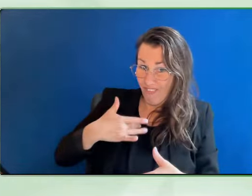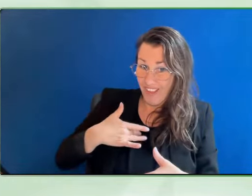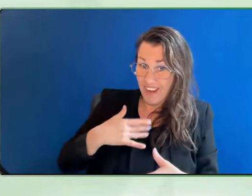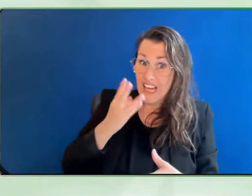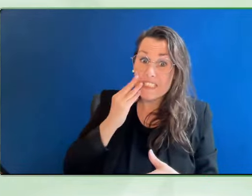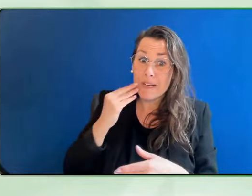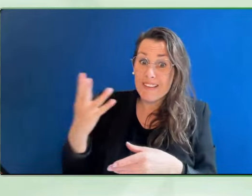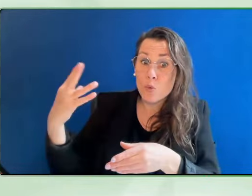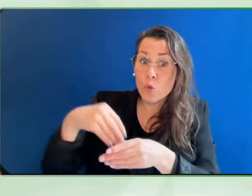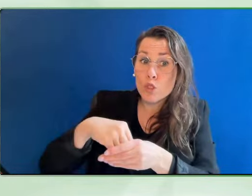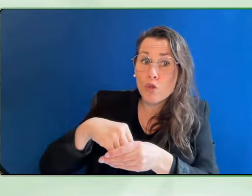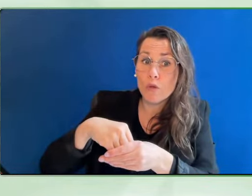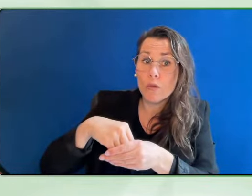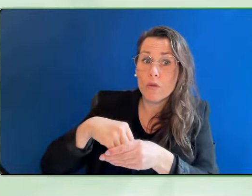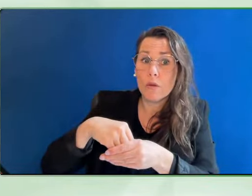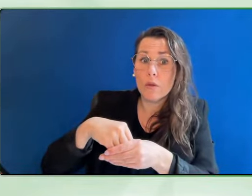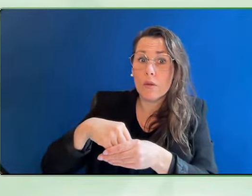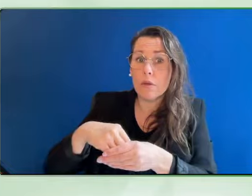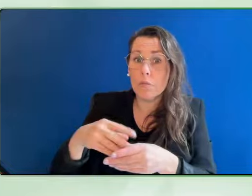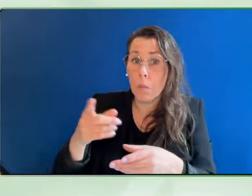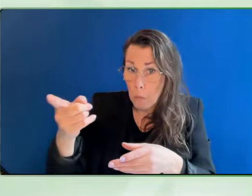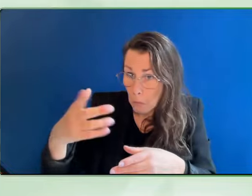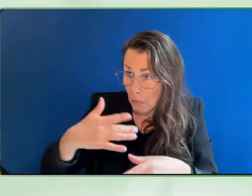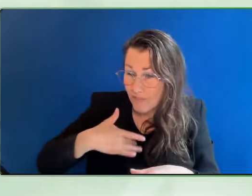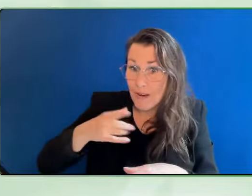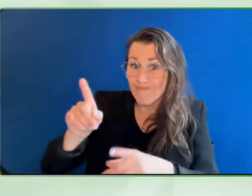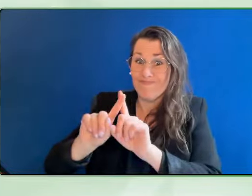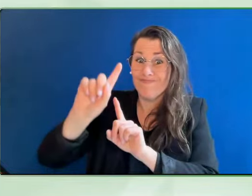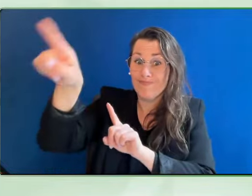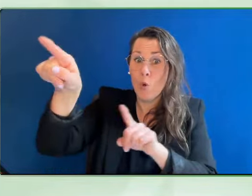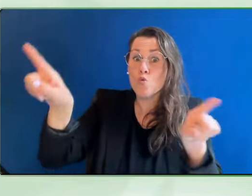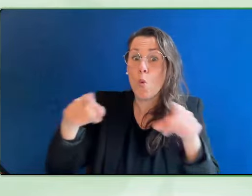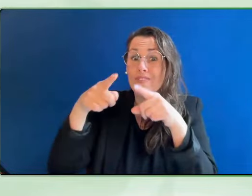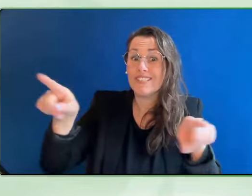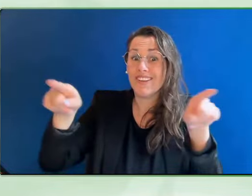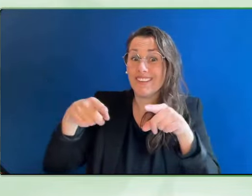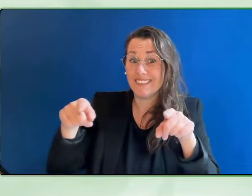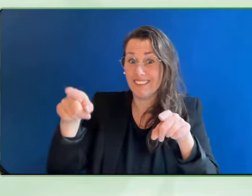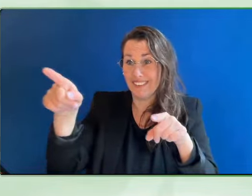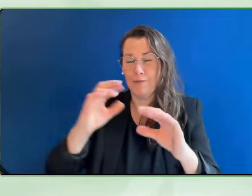me already to my second question. What do you want to achieve with your music?